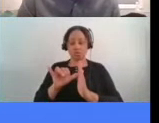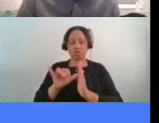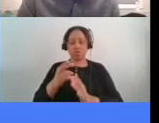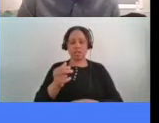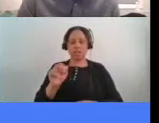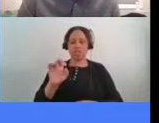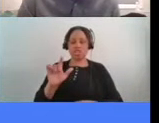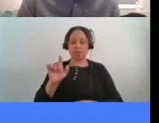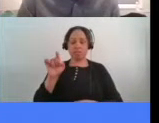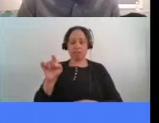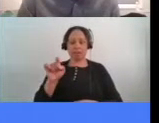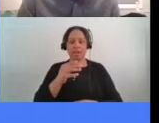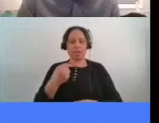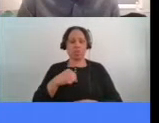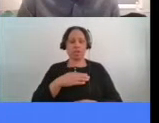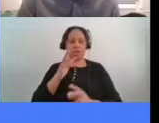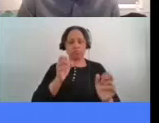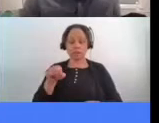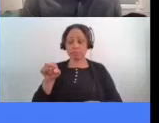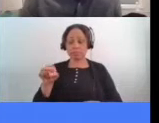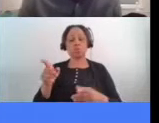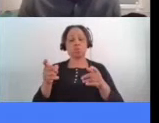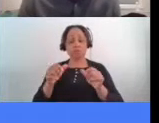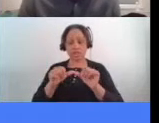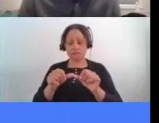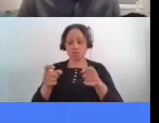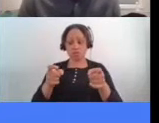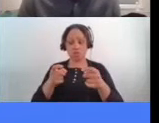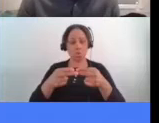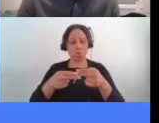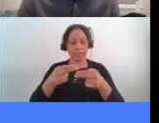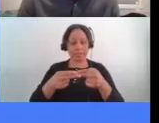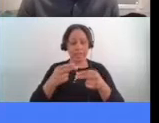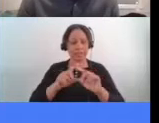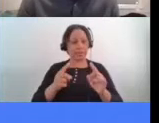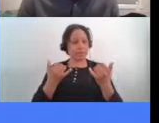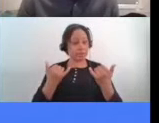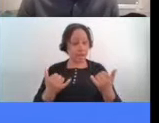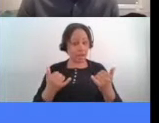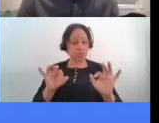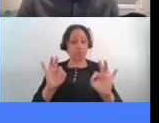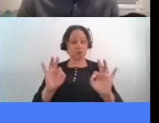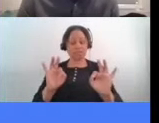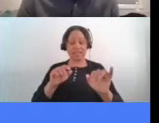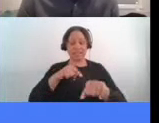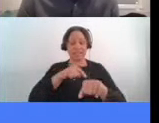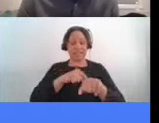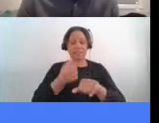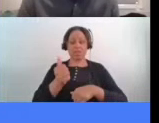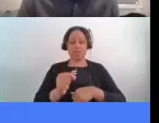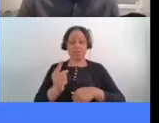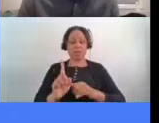the MCC Facebook account as well. This may be a perfect time for anyone who is attending